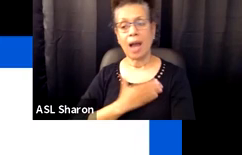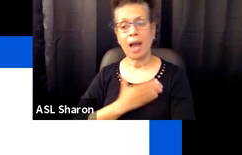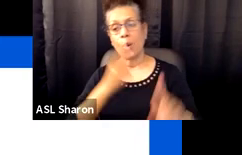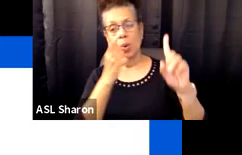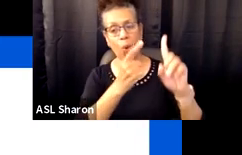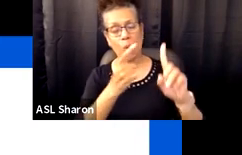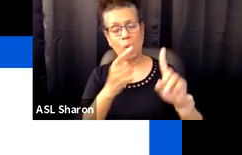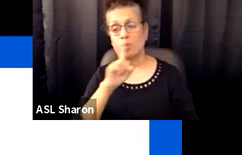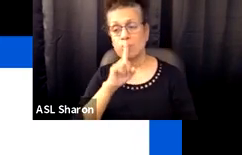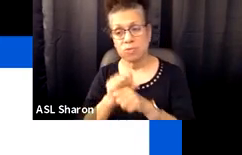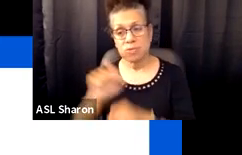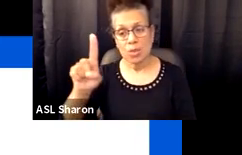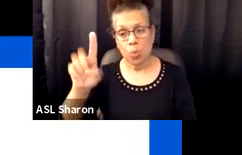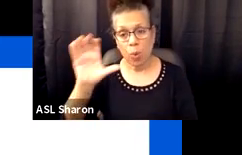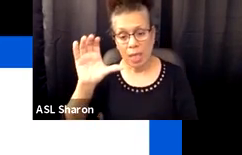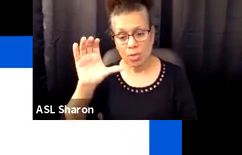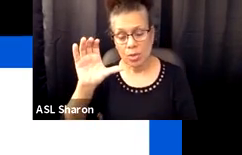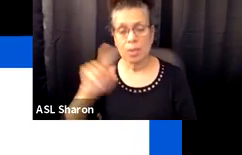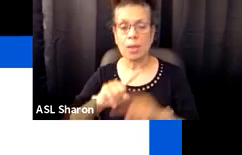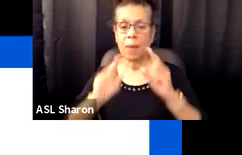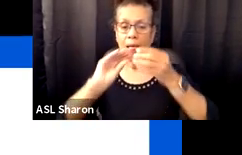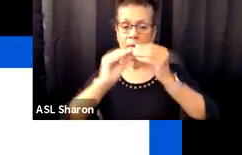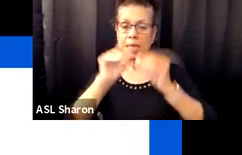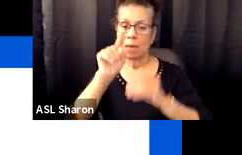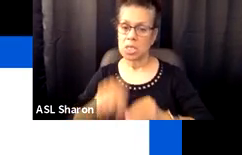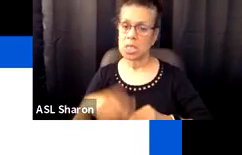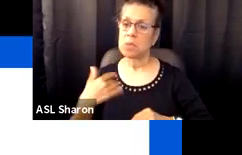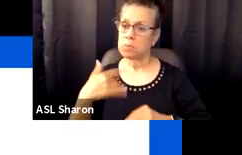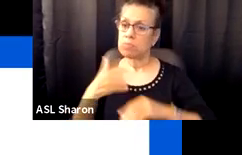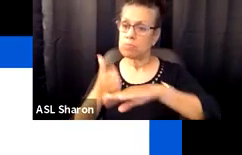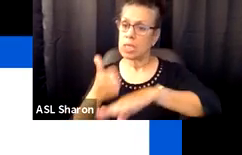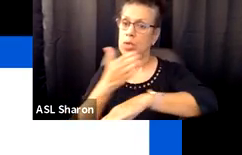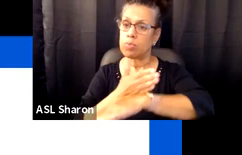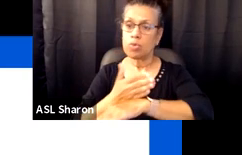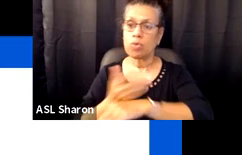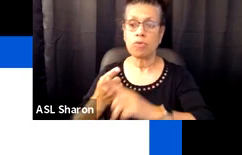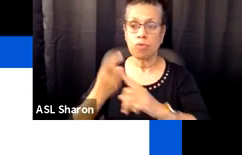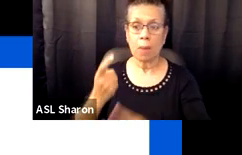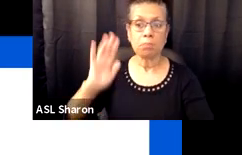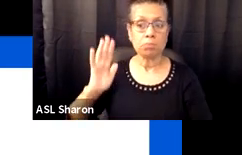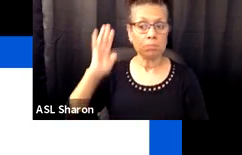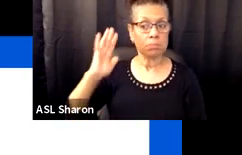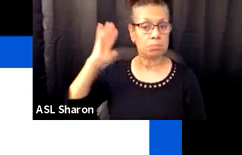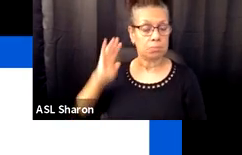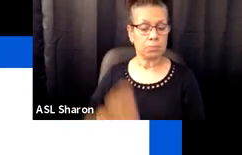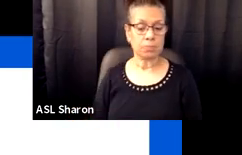hundred percent these numbers represent a significant improvement over past year's performance